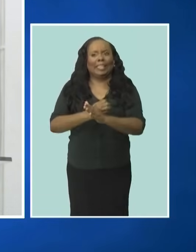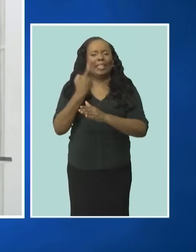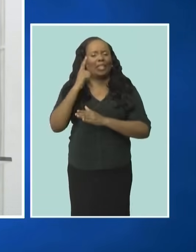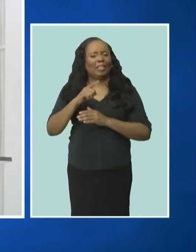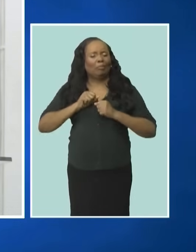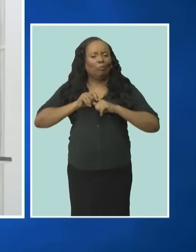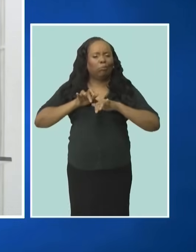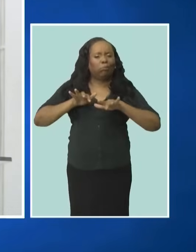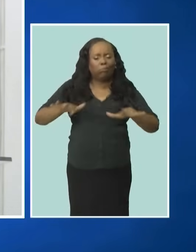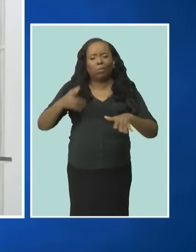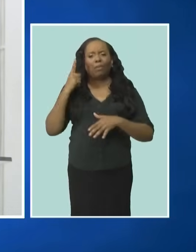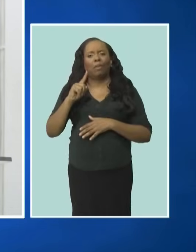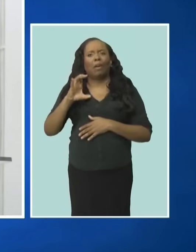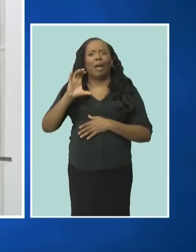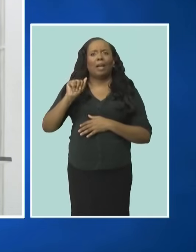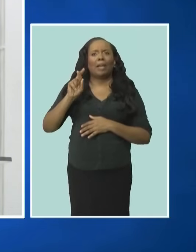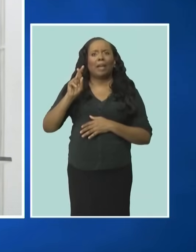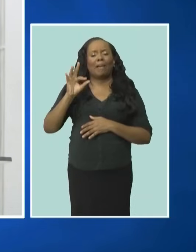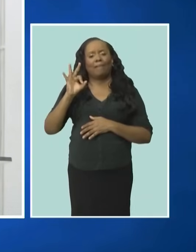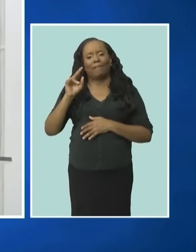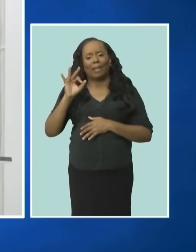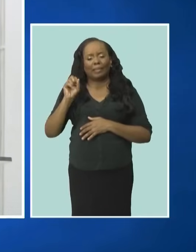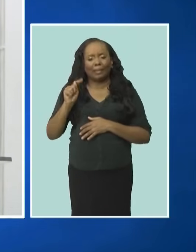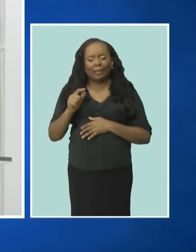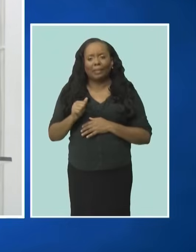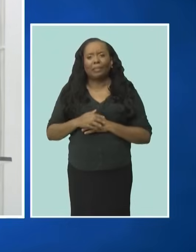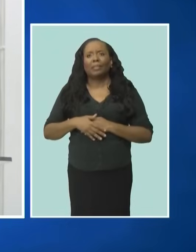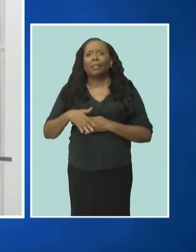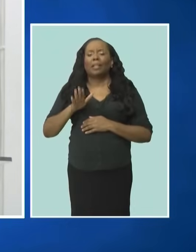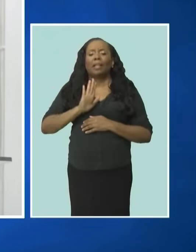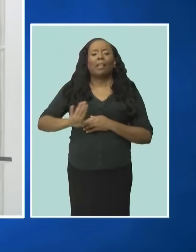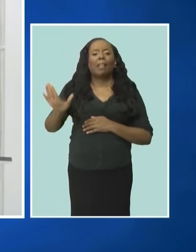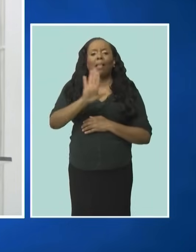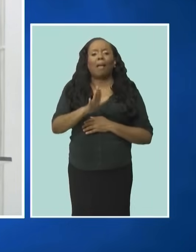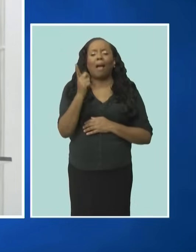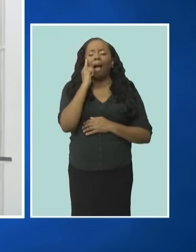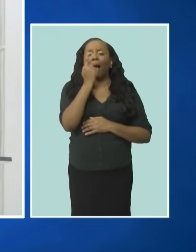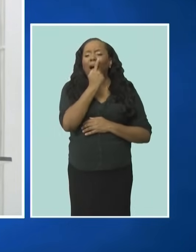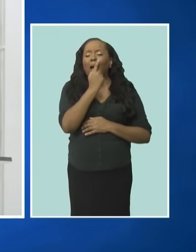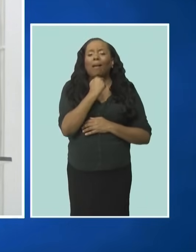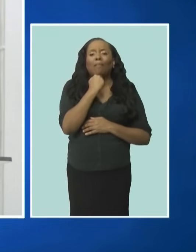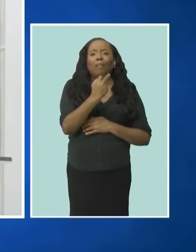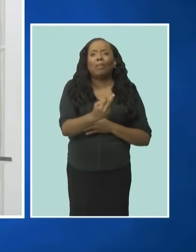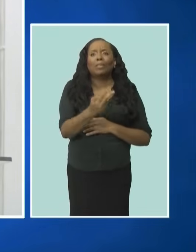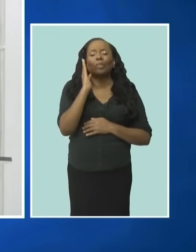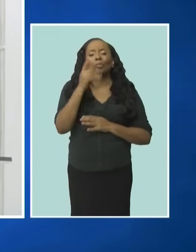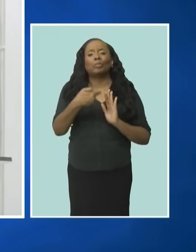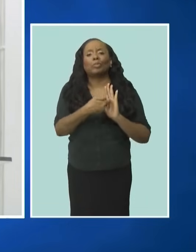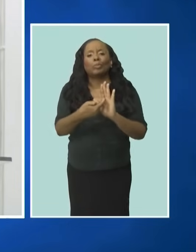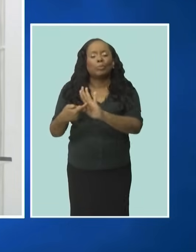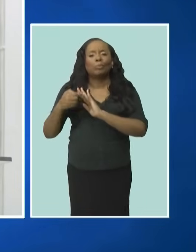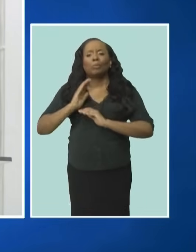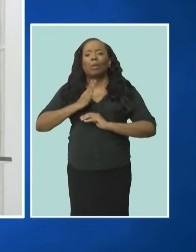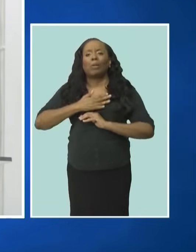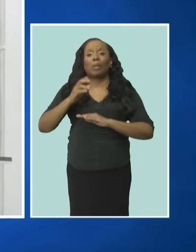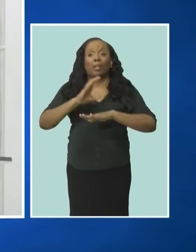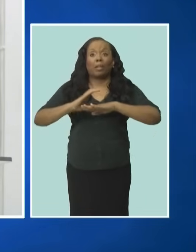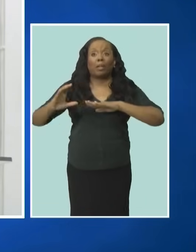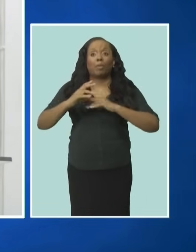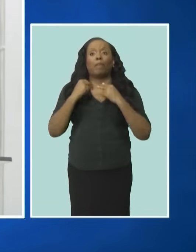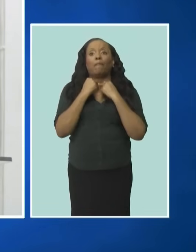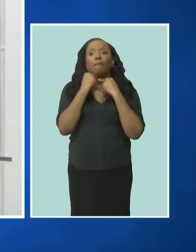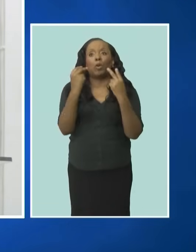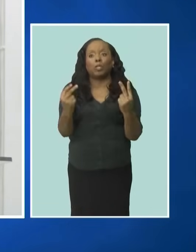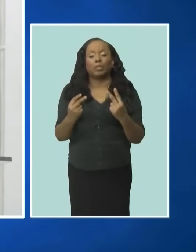bringing alive with their eyes and their ears and their voices, amplifying our Caribbean voices, sharing in